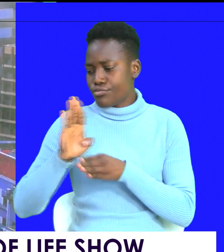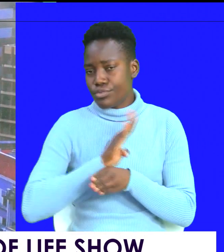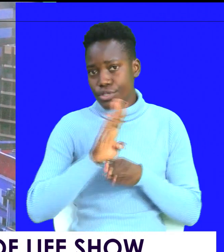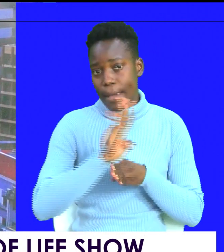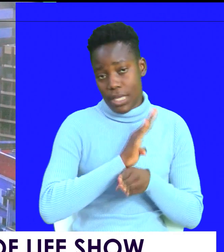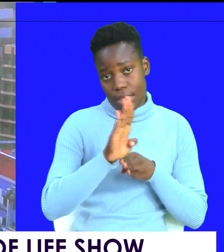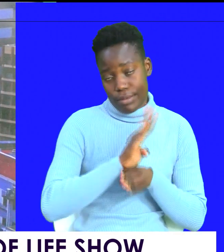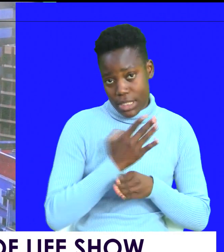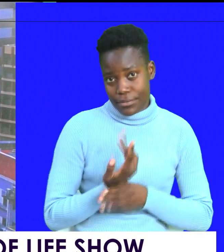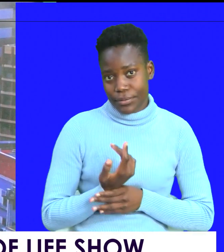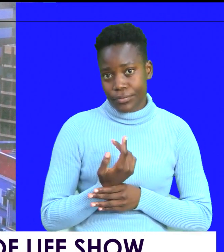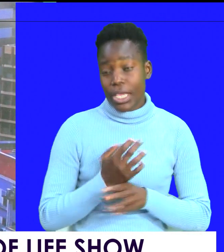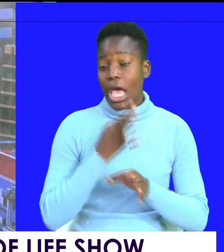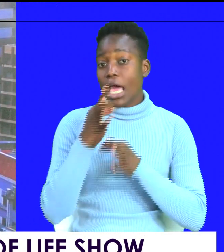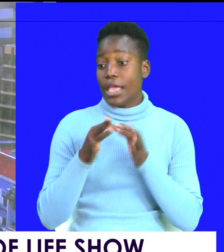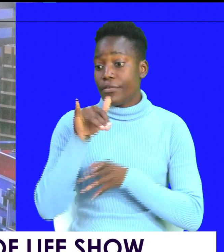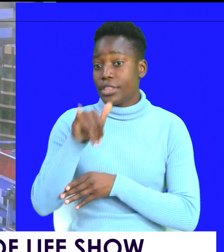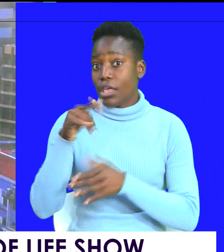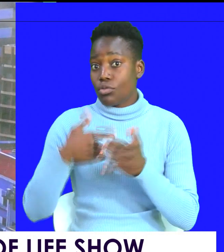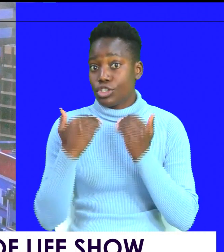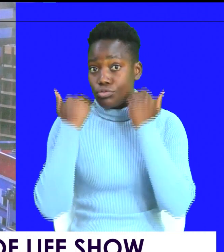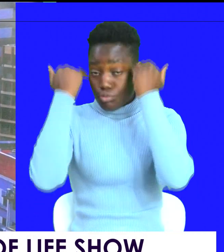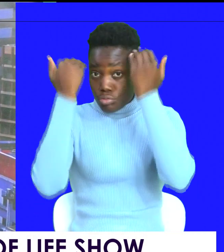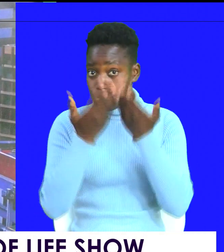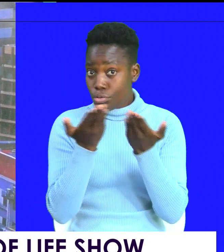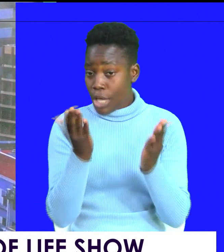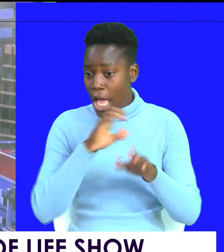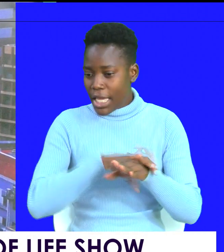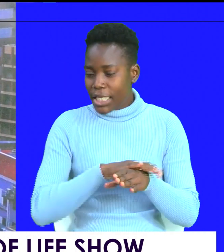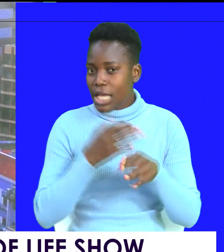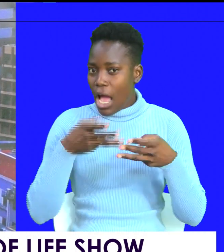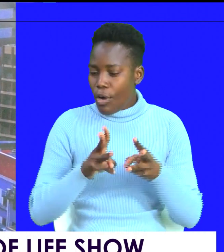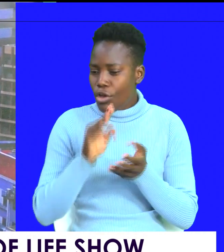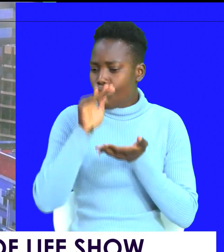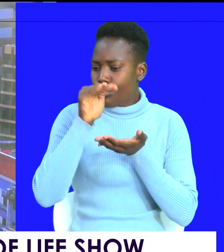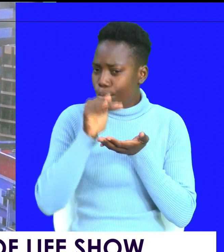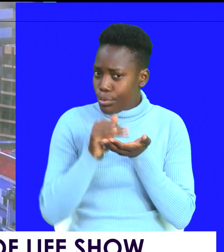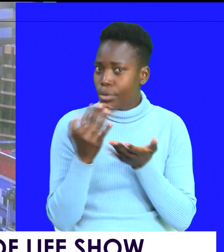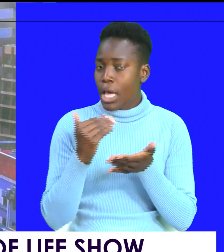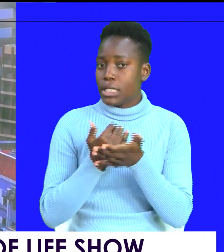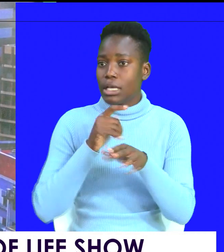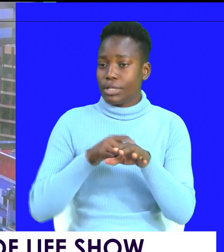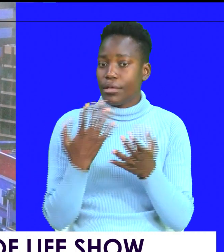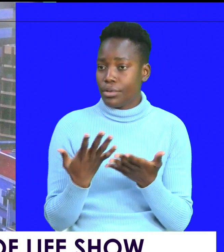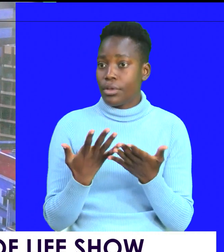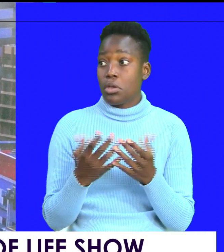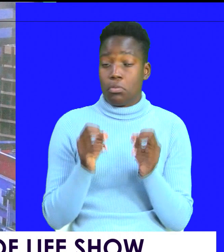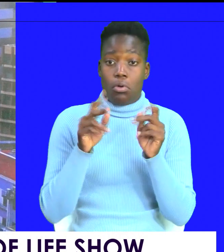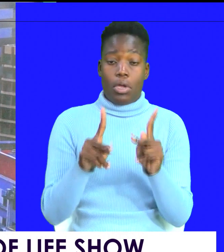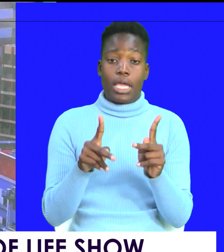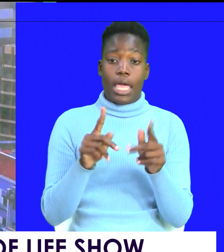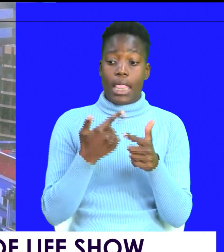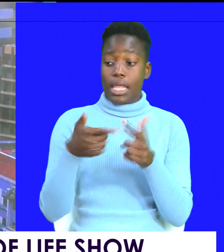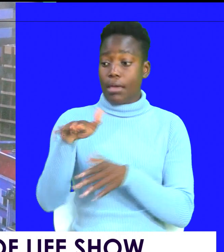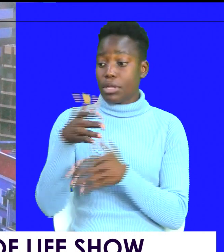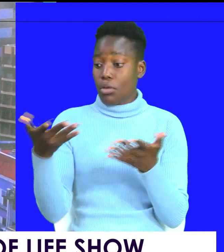running. If that is what is stressing you, find a way of slowing down at some point. Well, there are places where